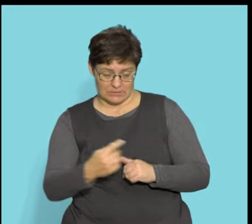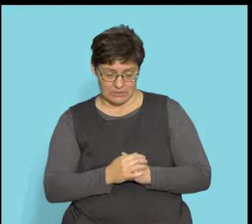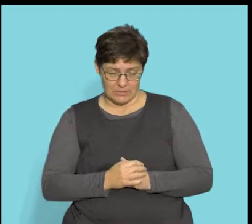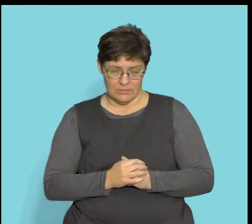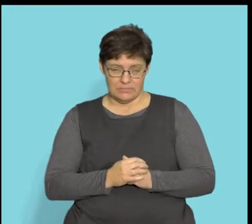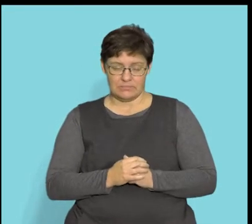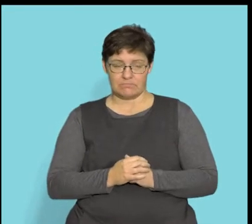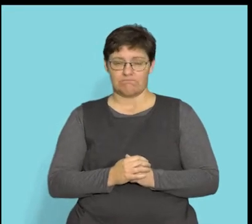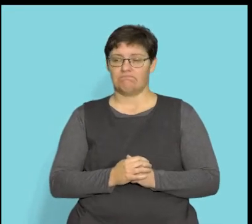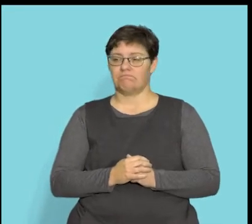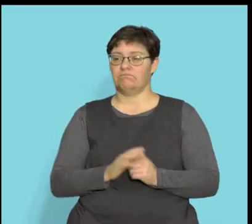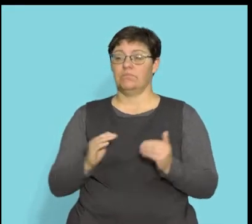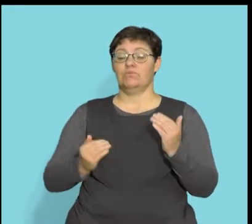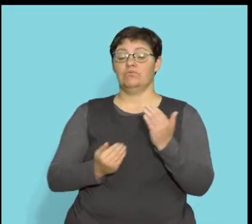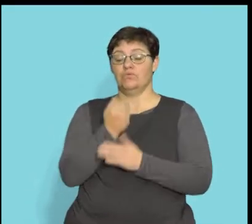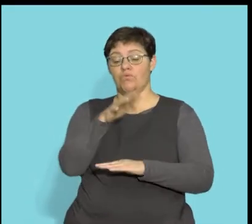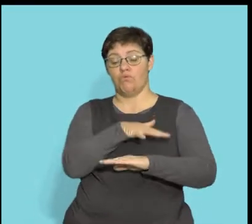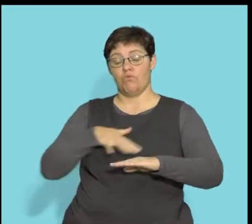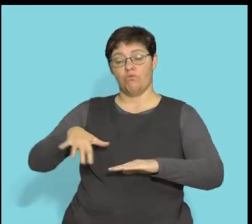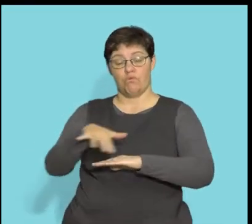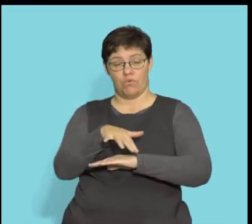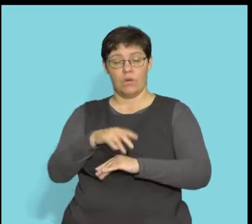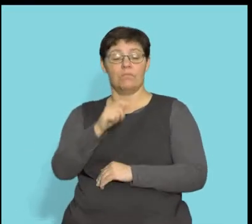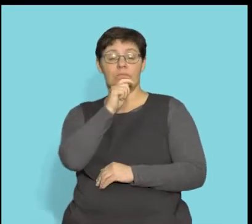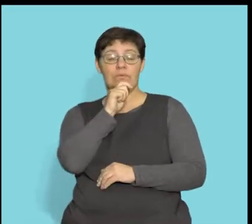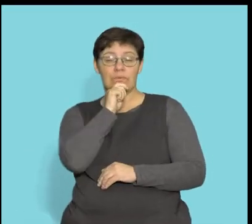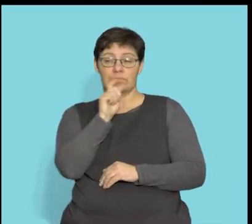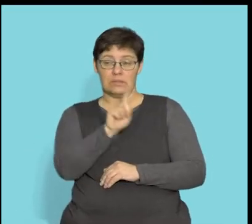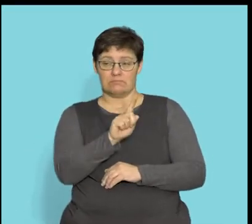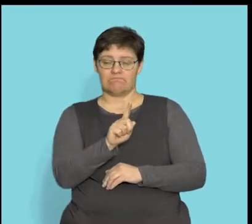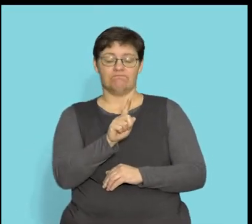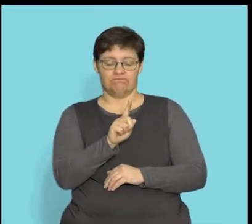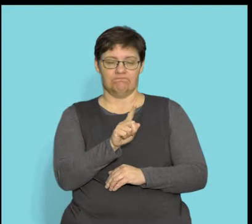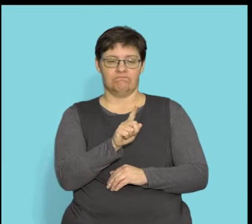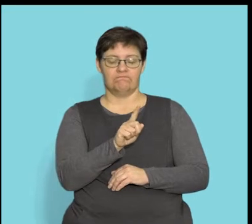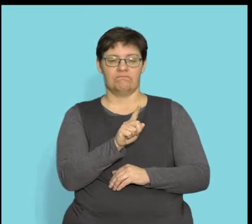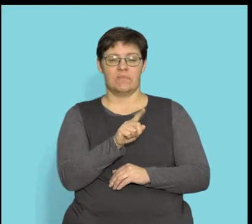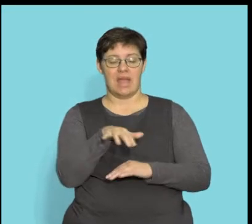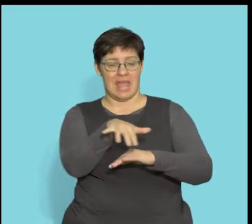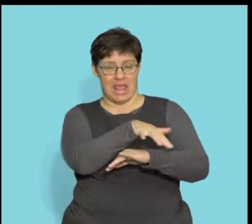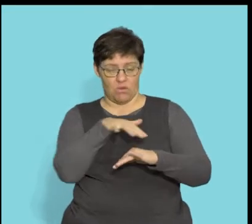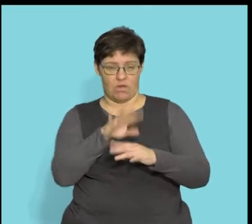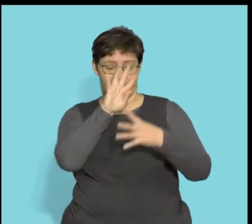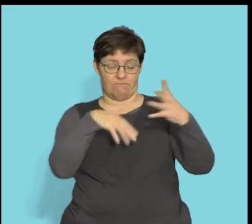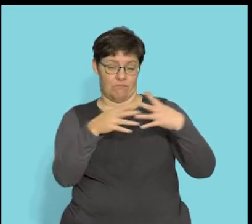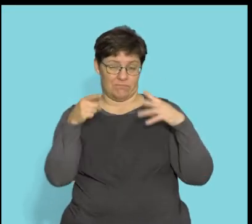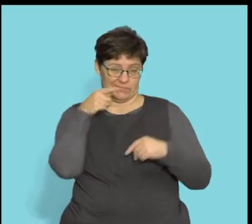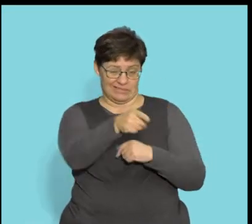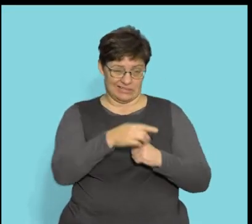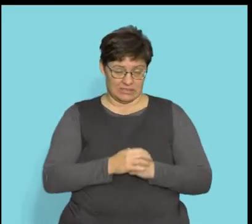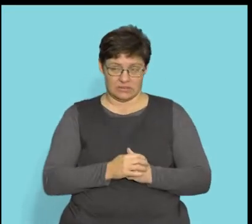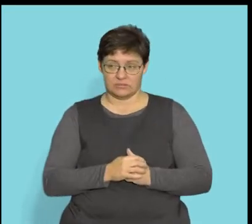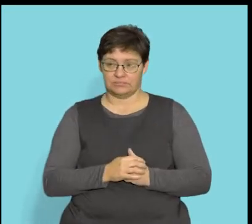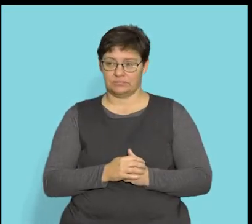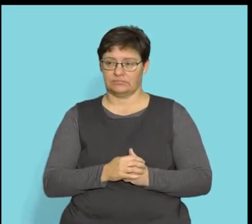now going to calculate my new surface area using the fact that this is my surface area formula.